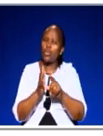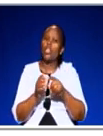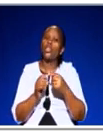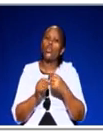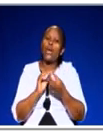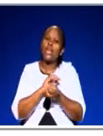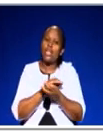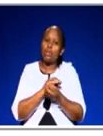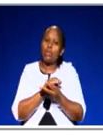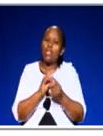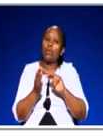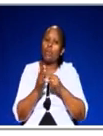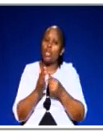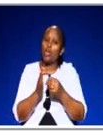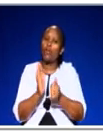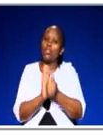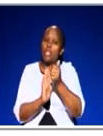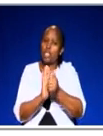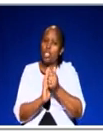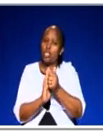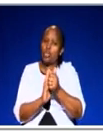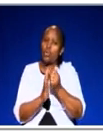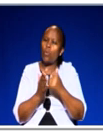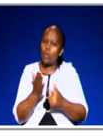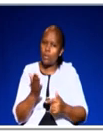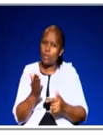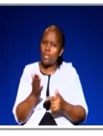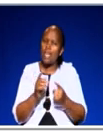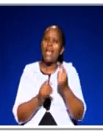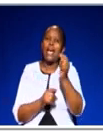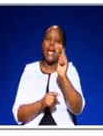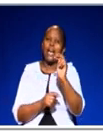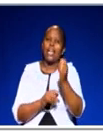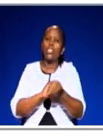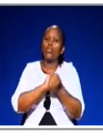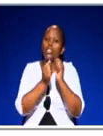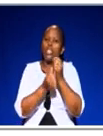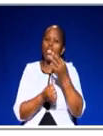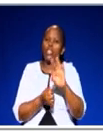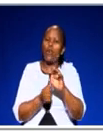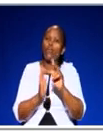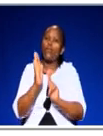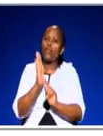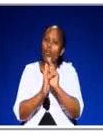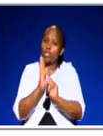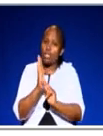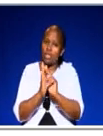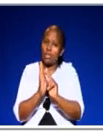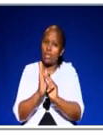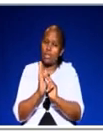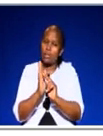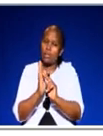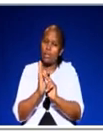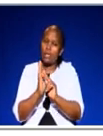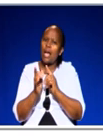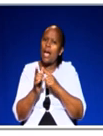defined acceleration as the rate of change of velocity.